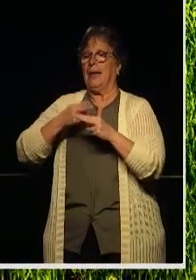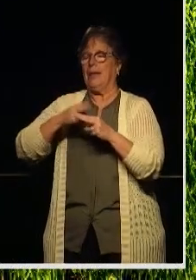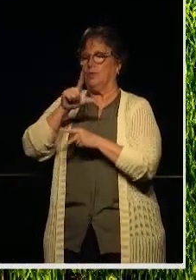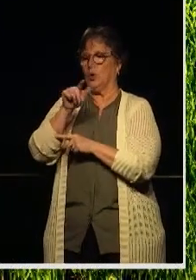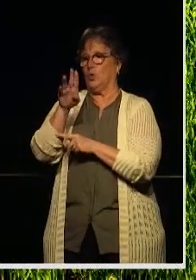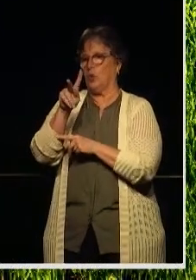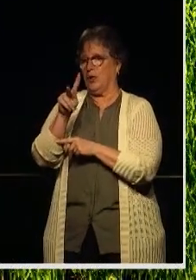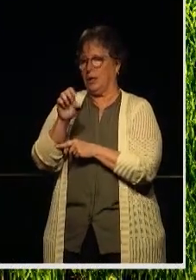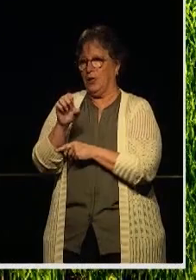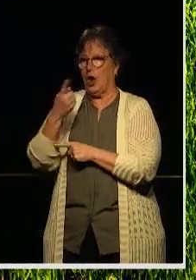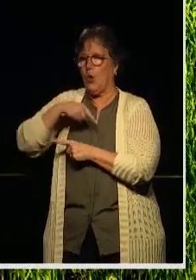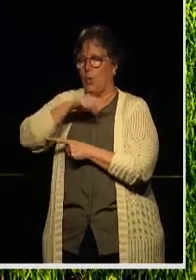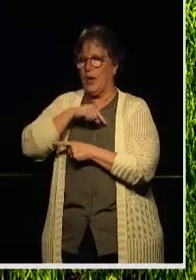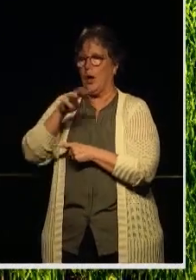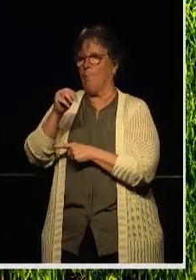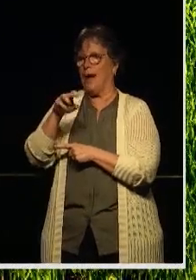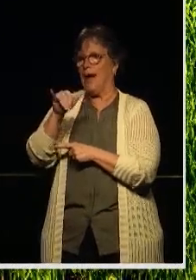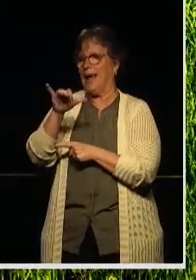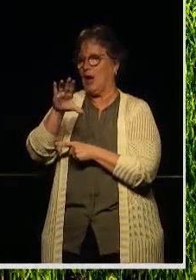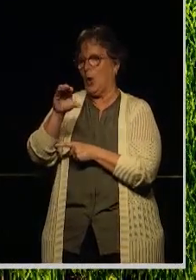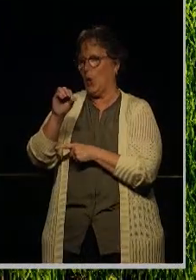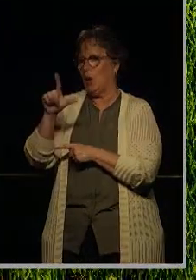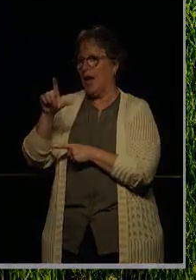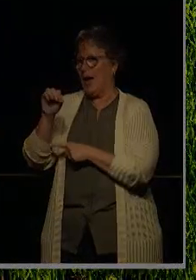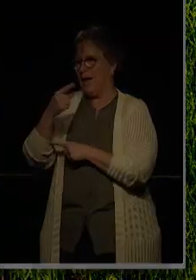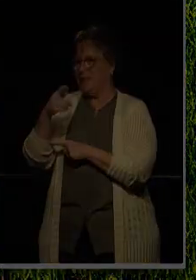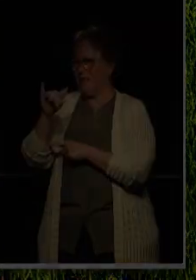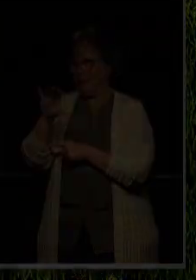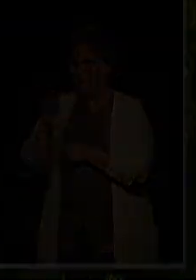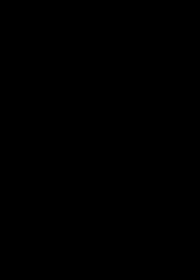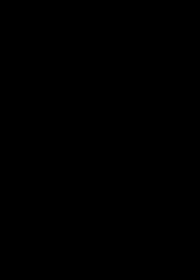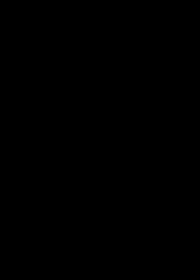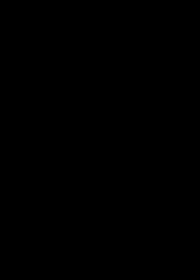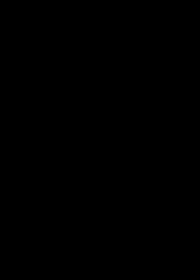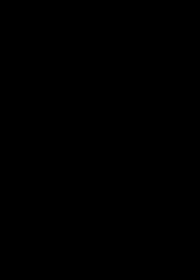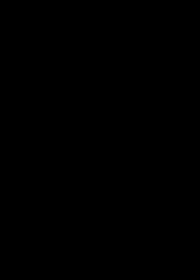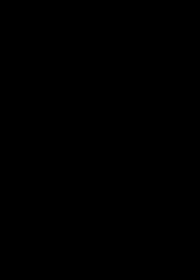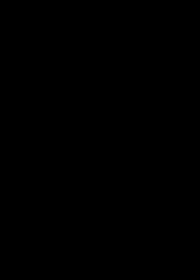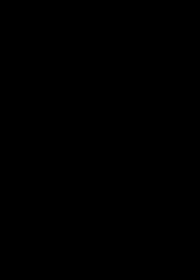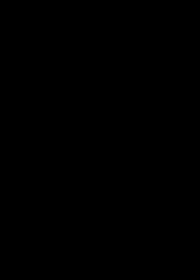you. Great. That's awesome.